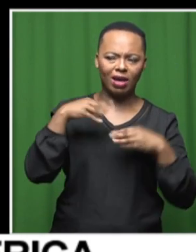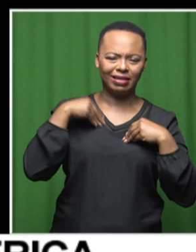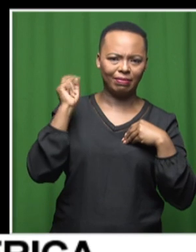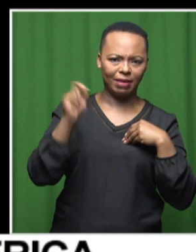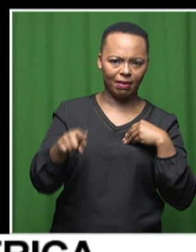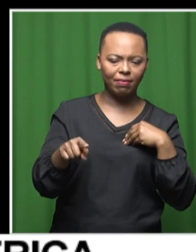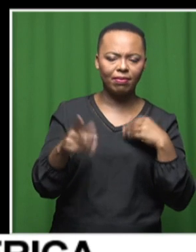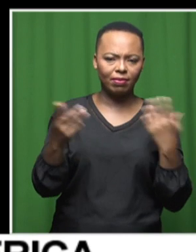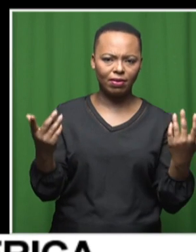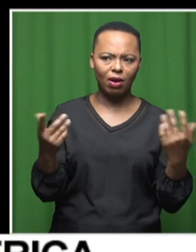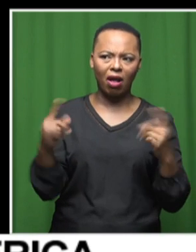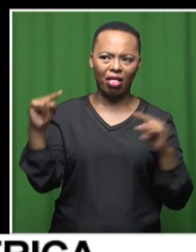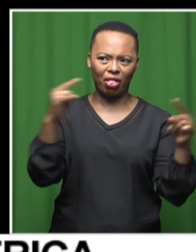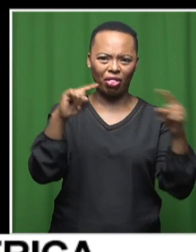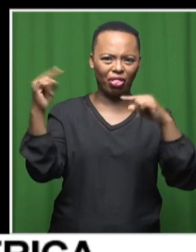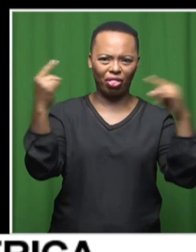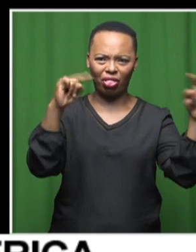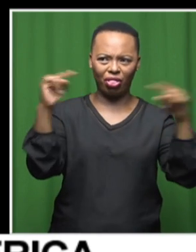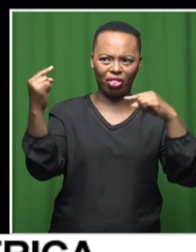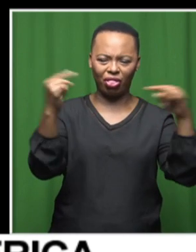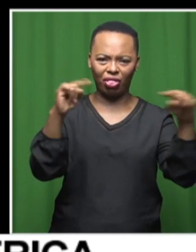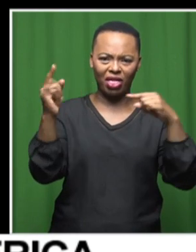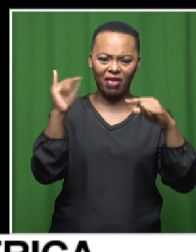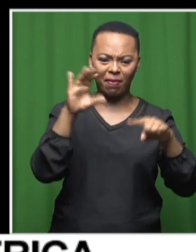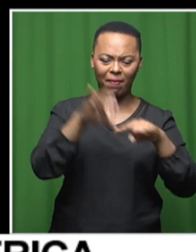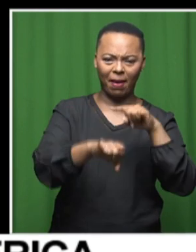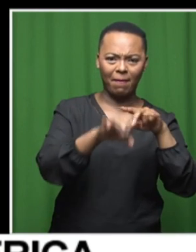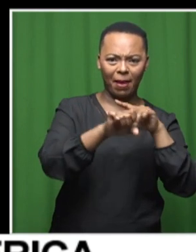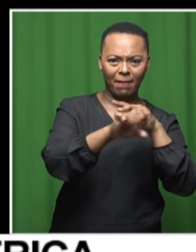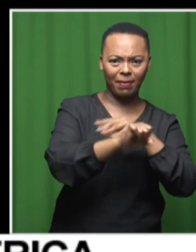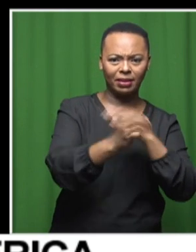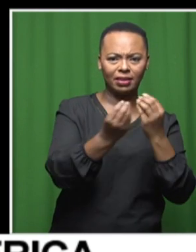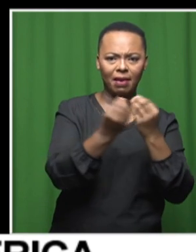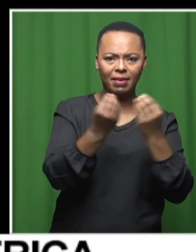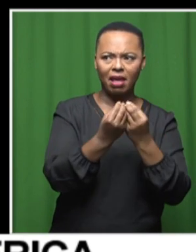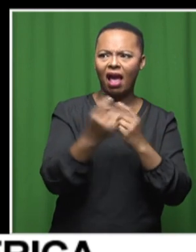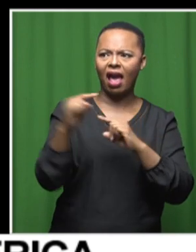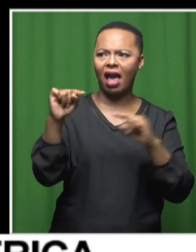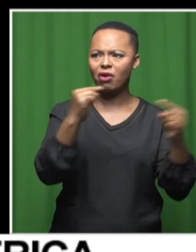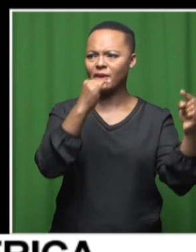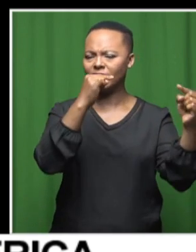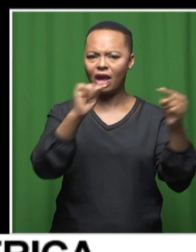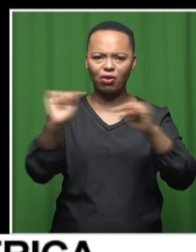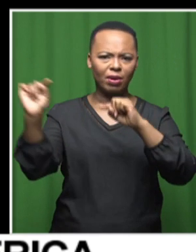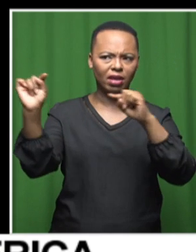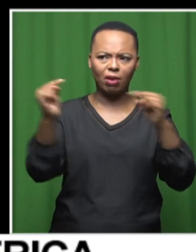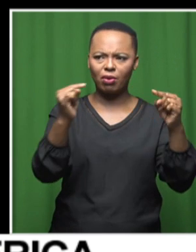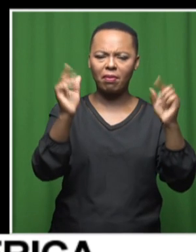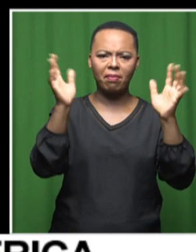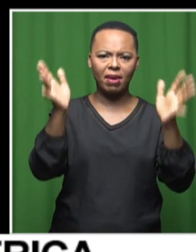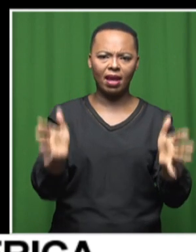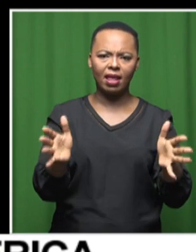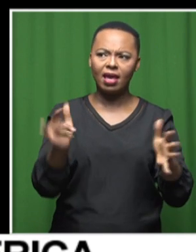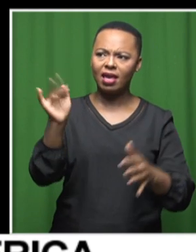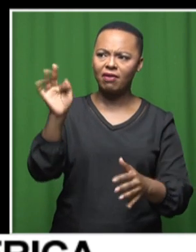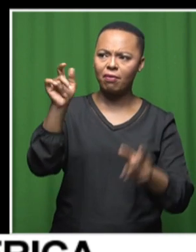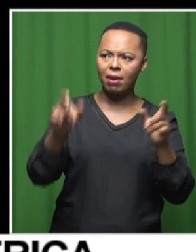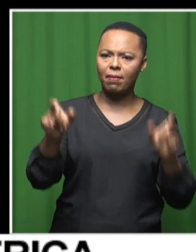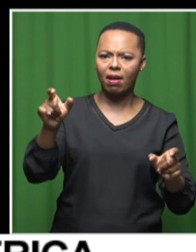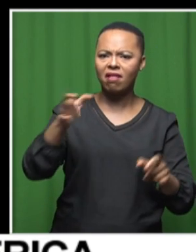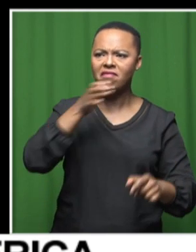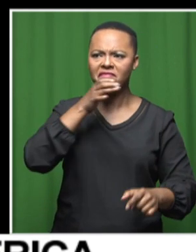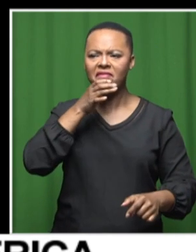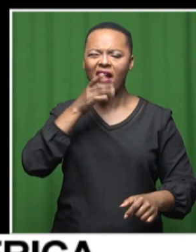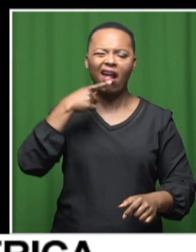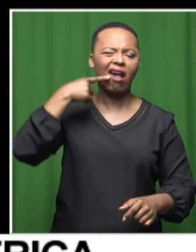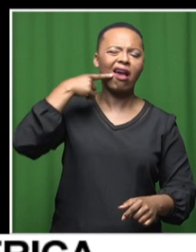whole time. The whole time we are saying it's arguments. It's arguments, especially when people are drunk, when they have too much to